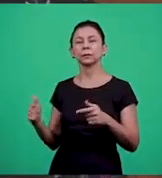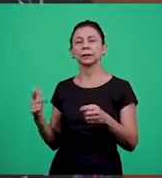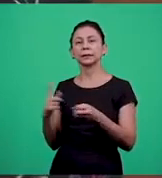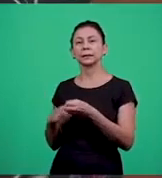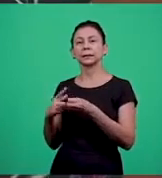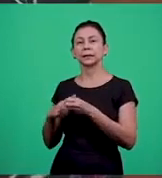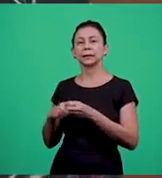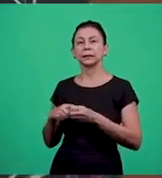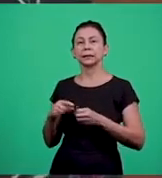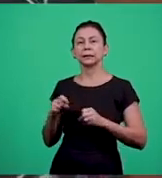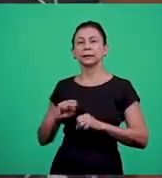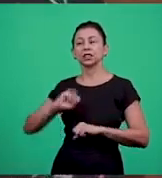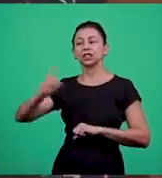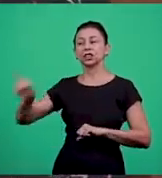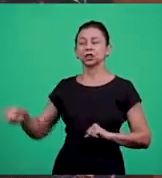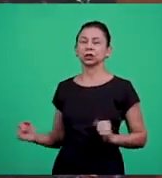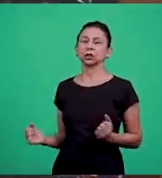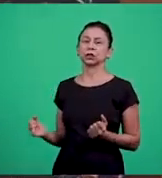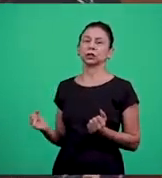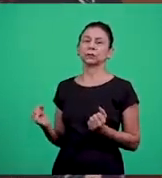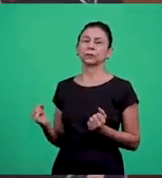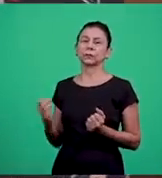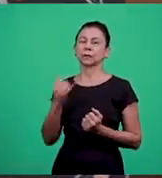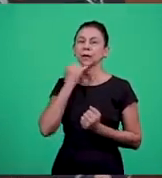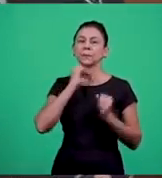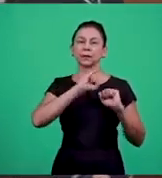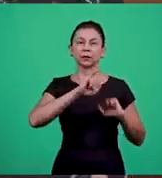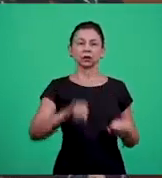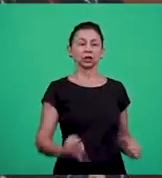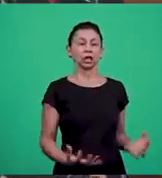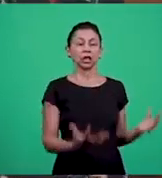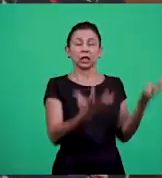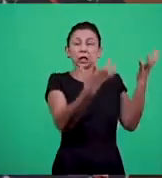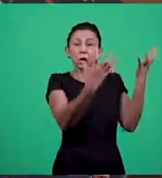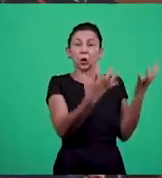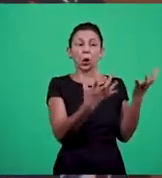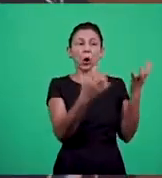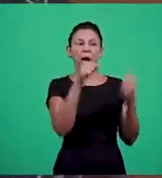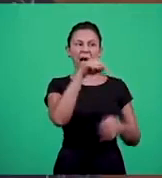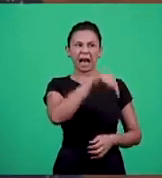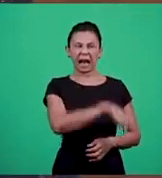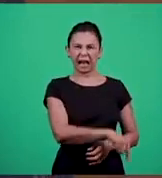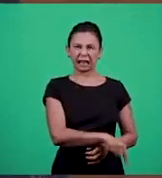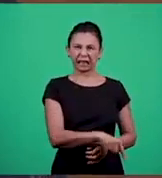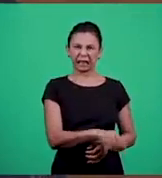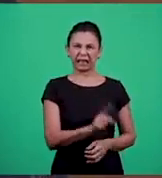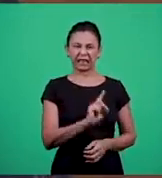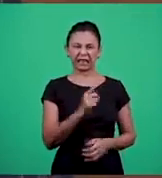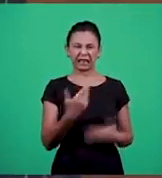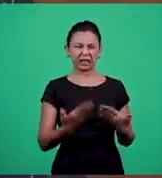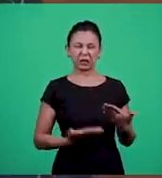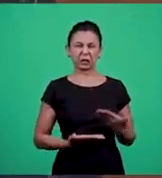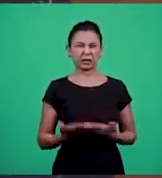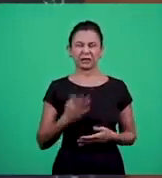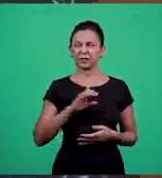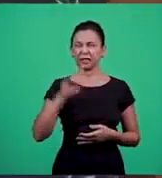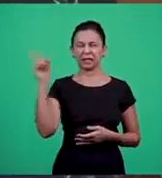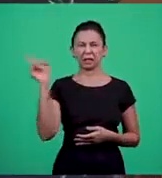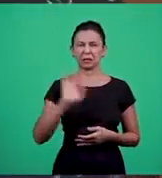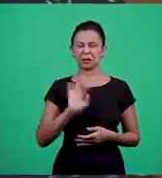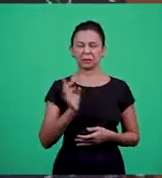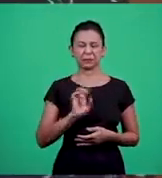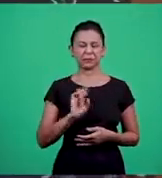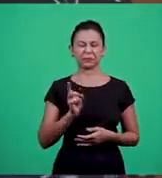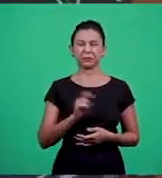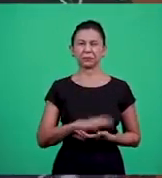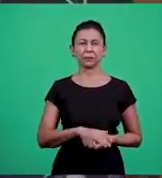called Jericho. It was a city full of sin. There, people did not serve the living